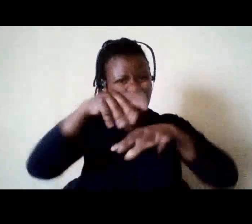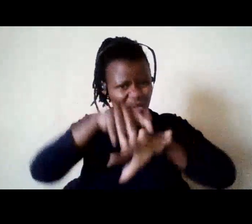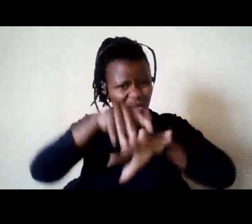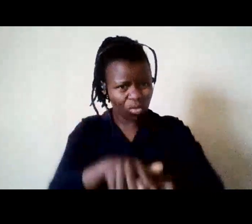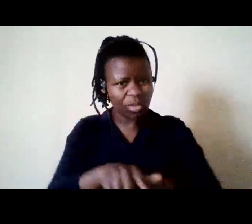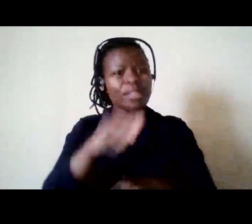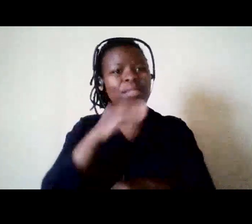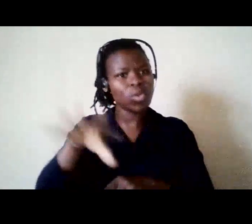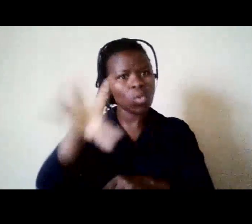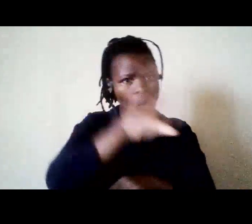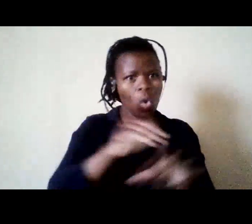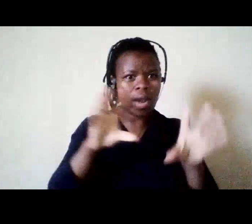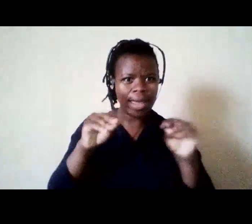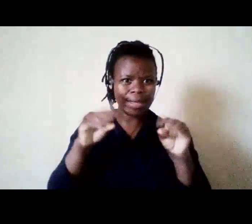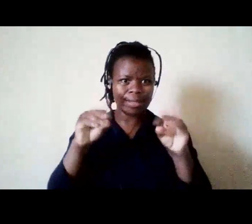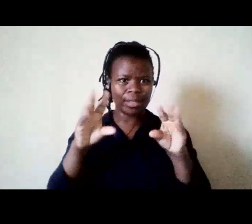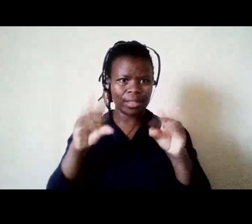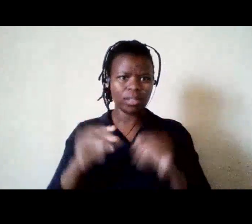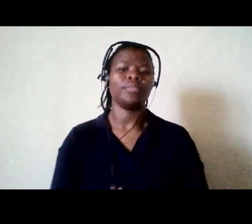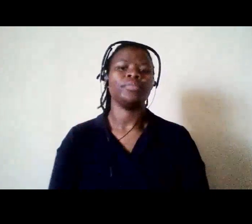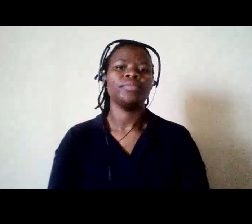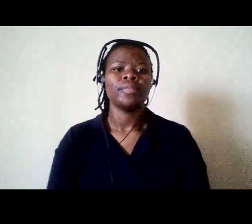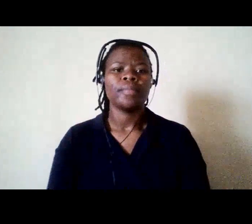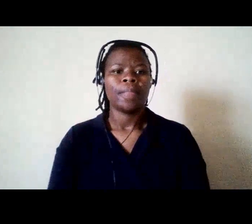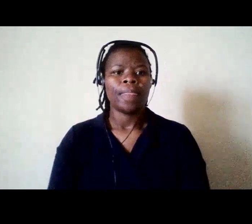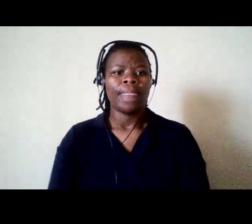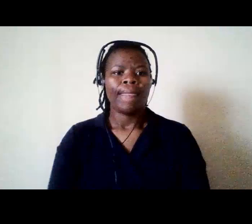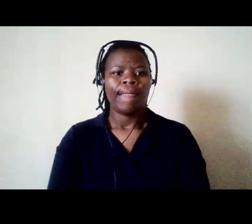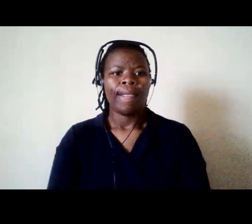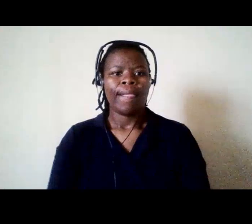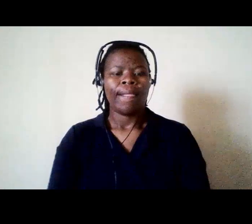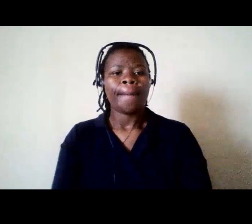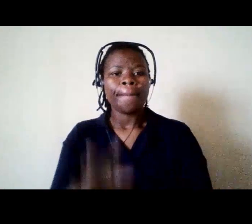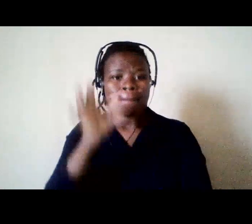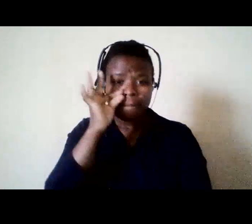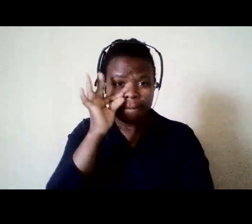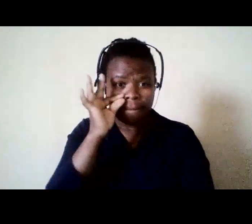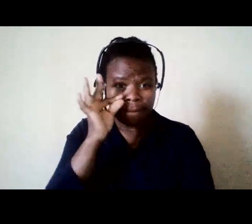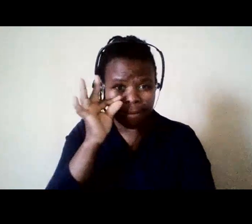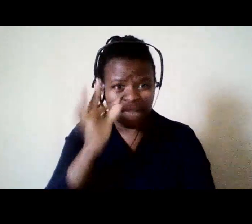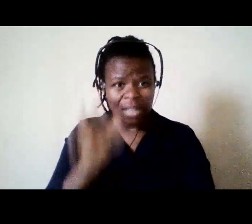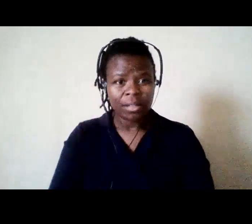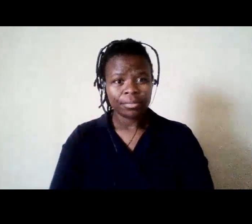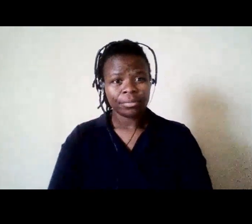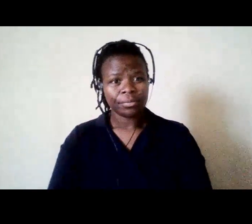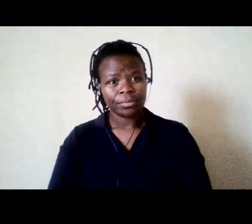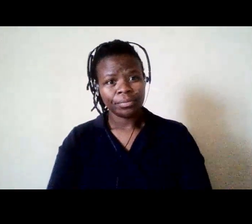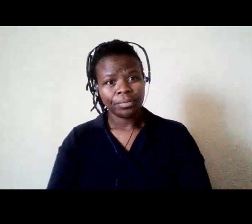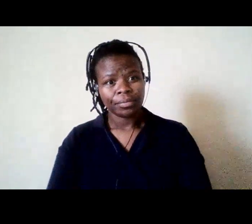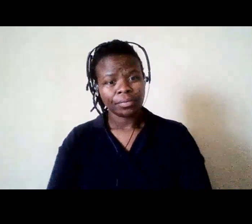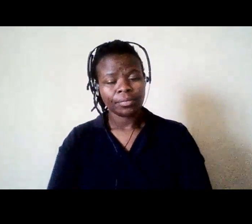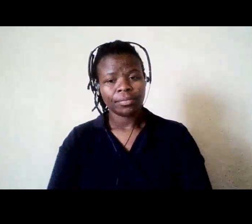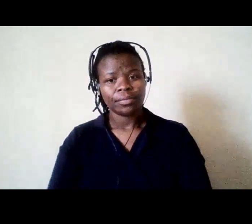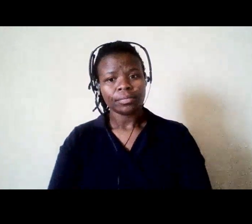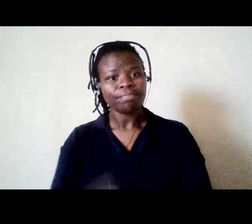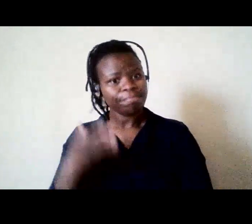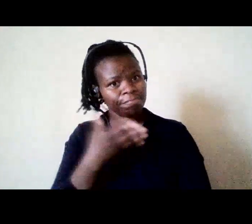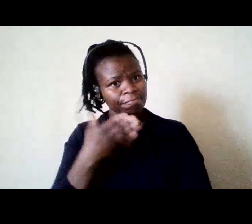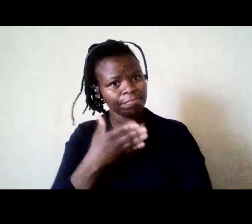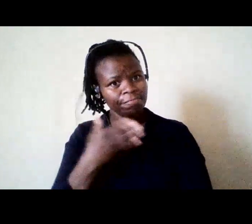another. I'm sorry for the typos in what I was writing. This, I was referring to my